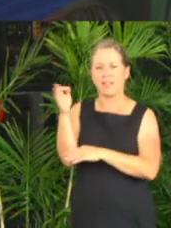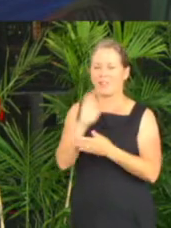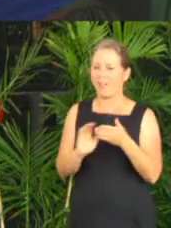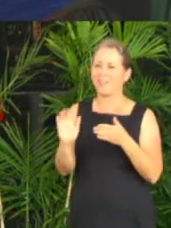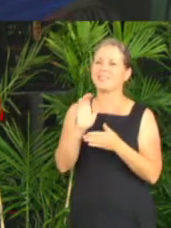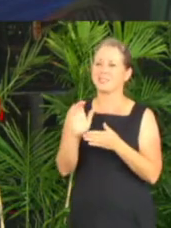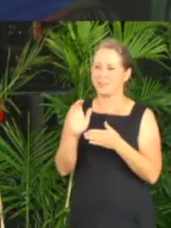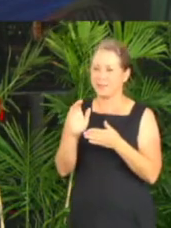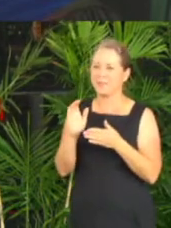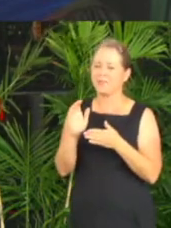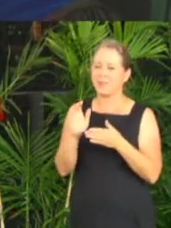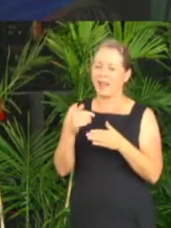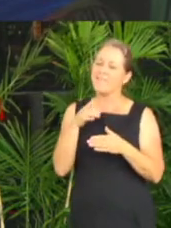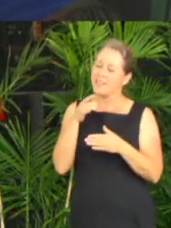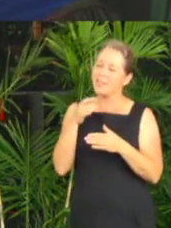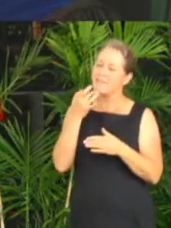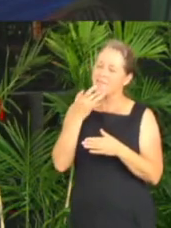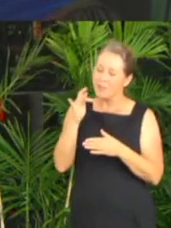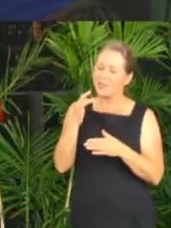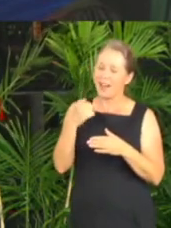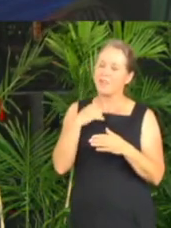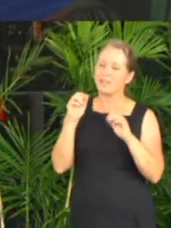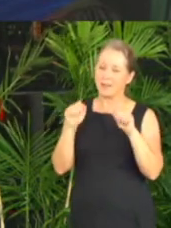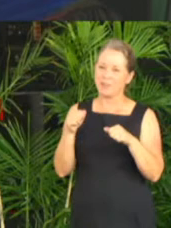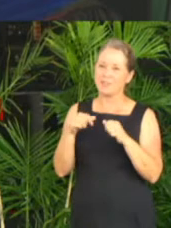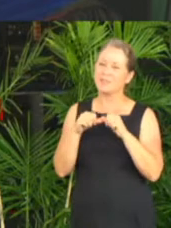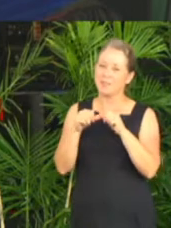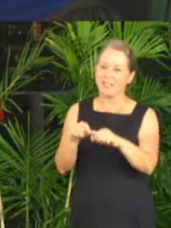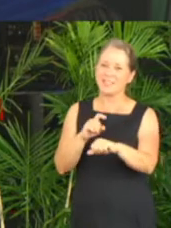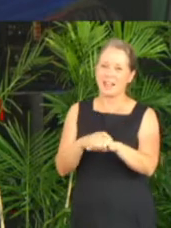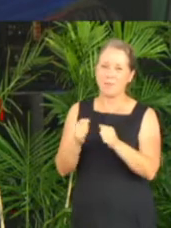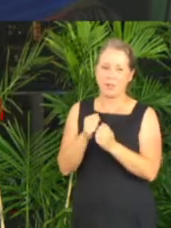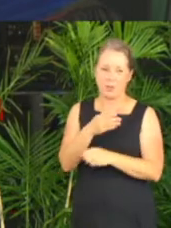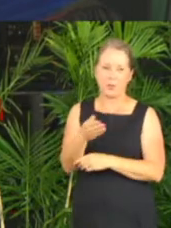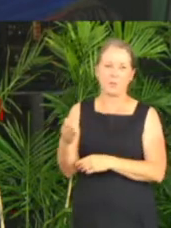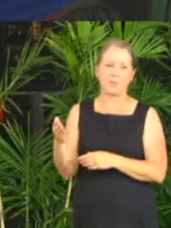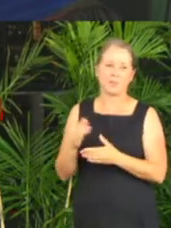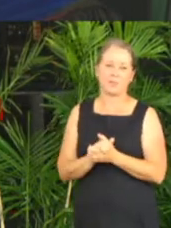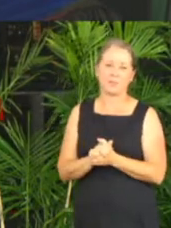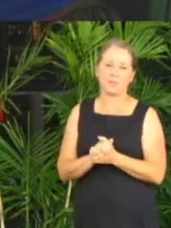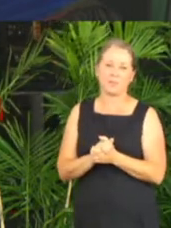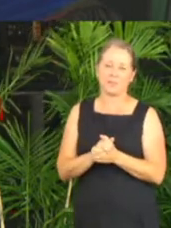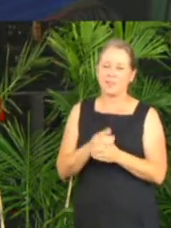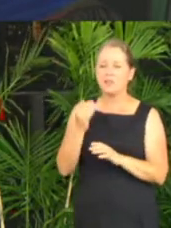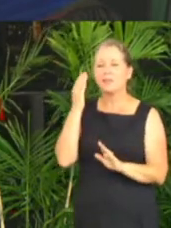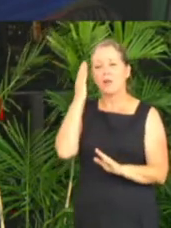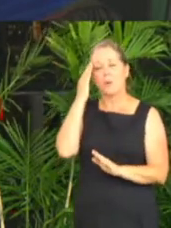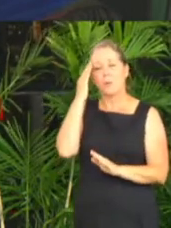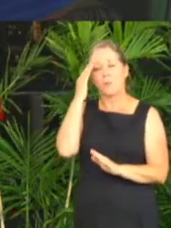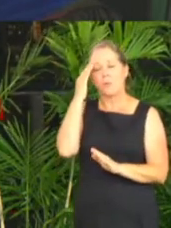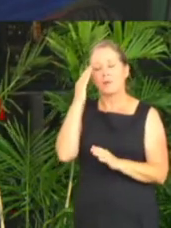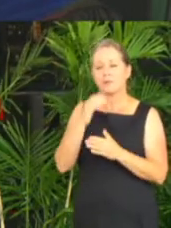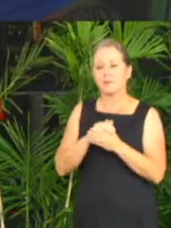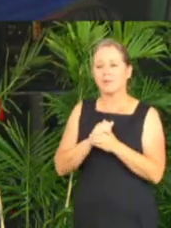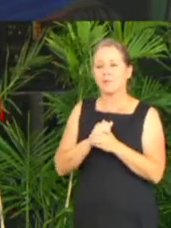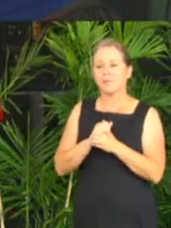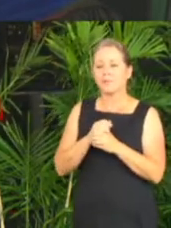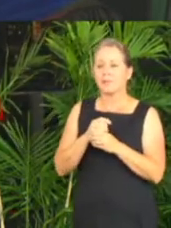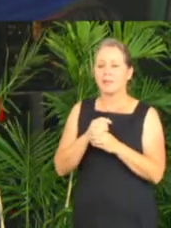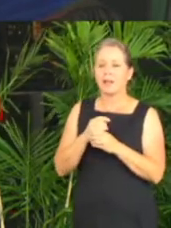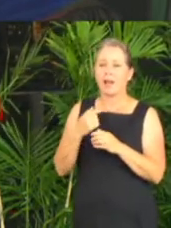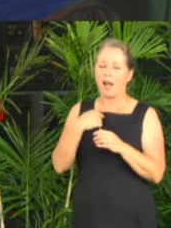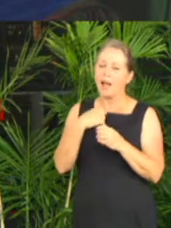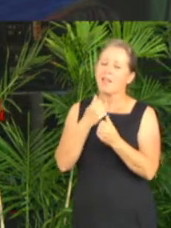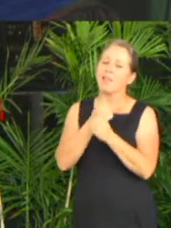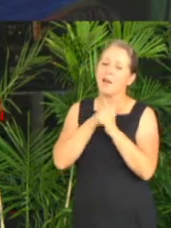College. And I feel fortunate that I was able to spend this time with you. Just know this. I love each